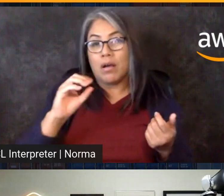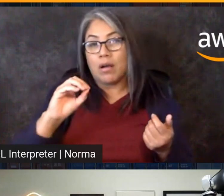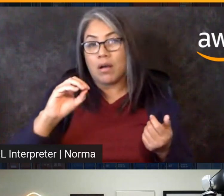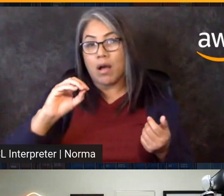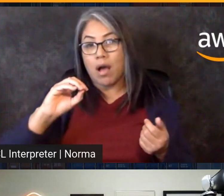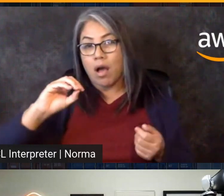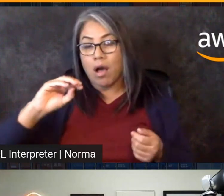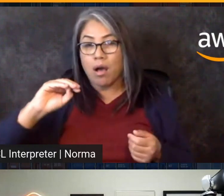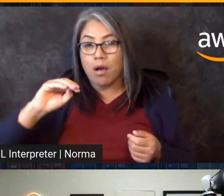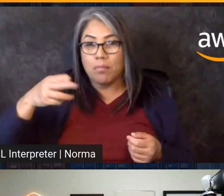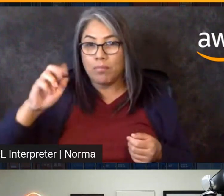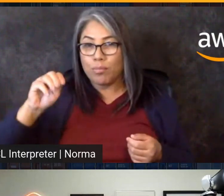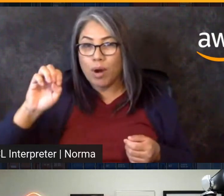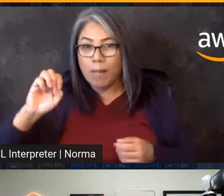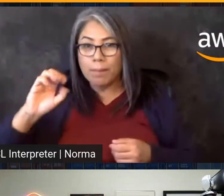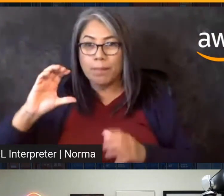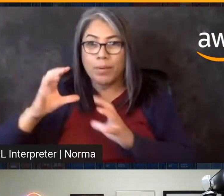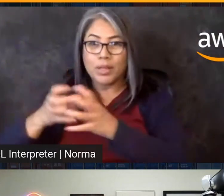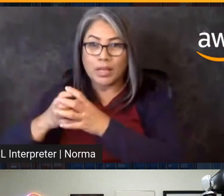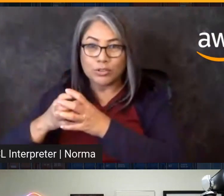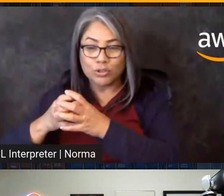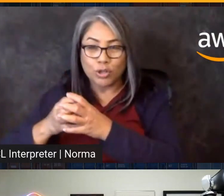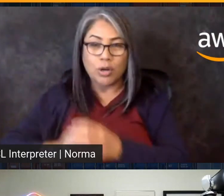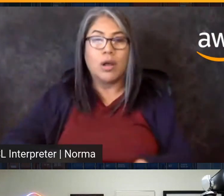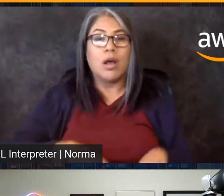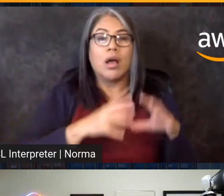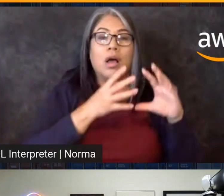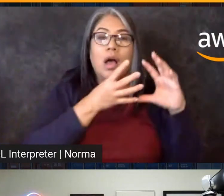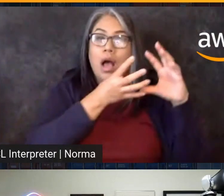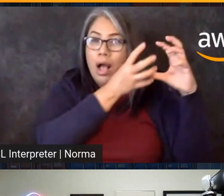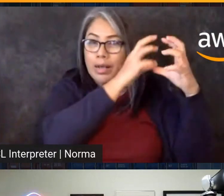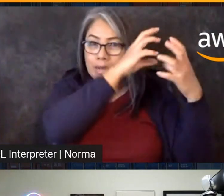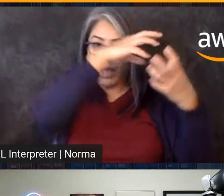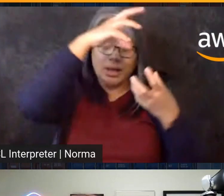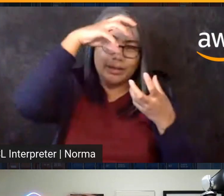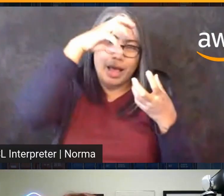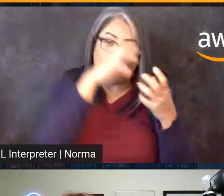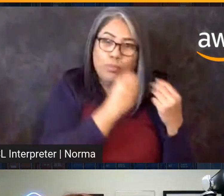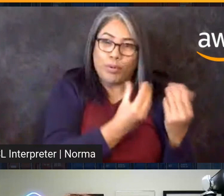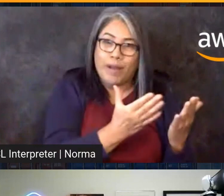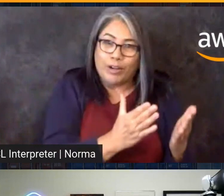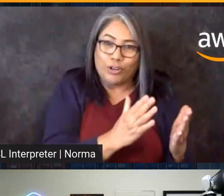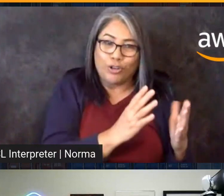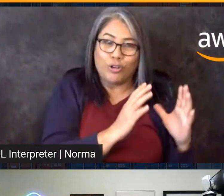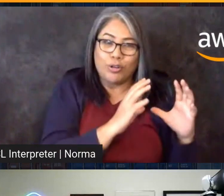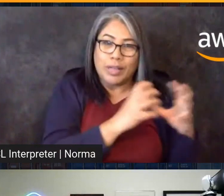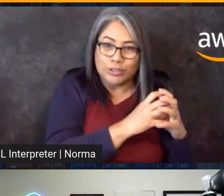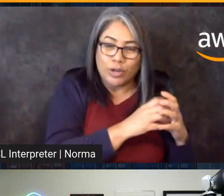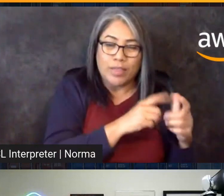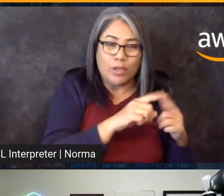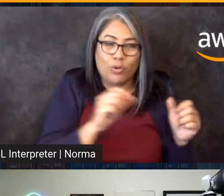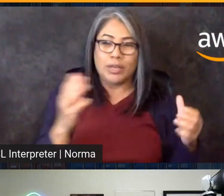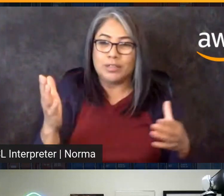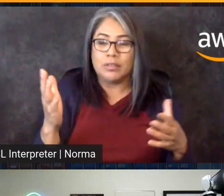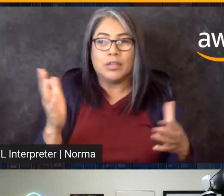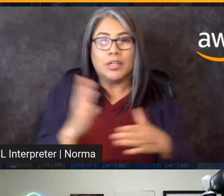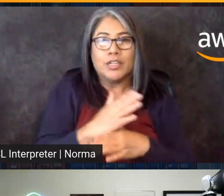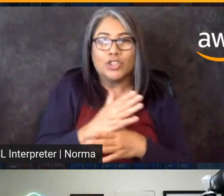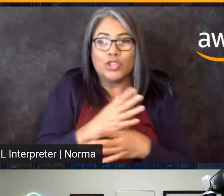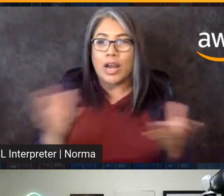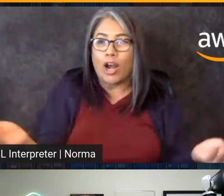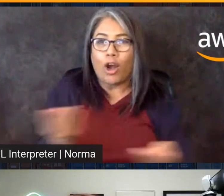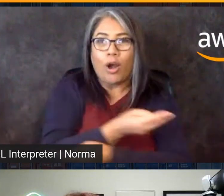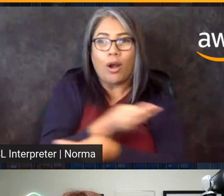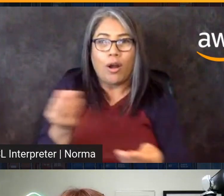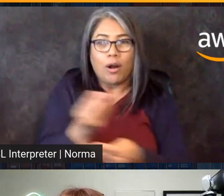a cloud provider cluster and you can share services across them in this very,